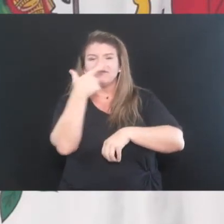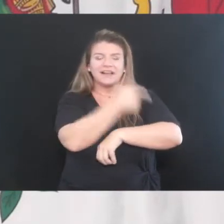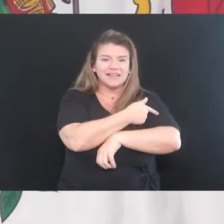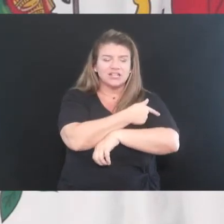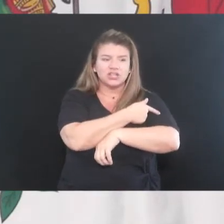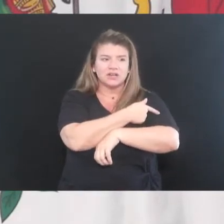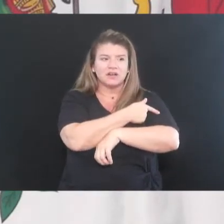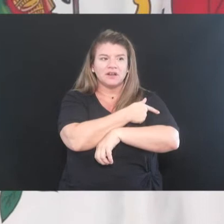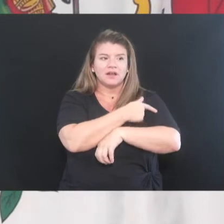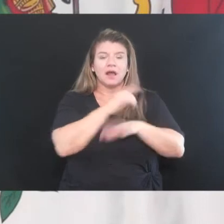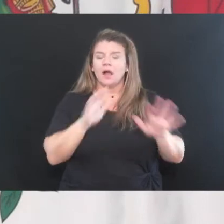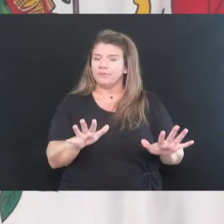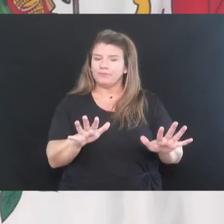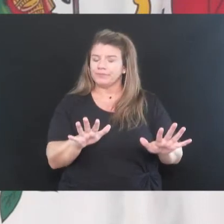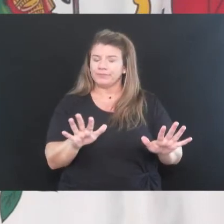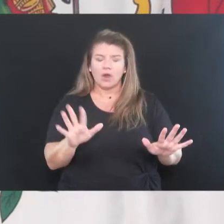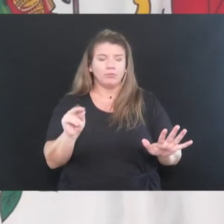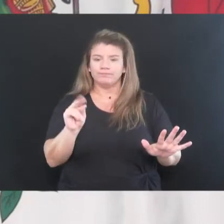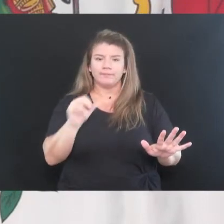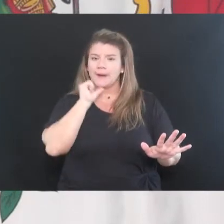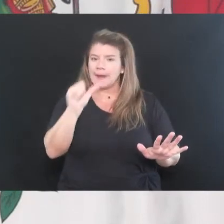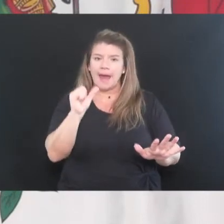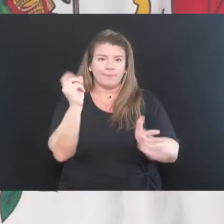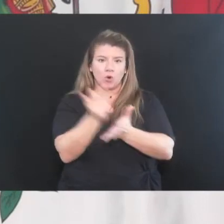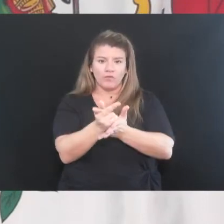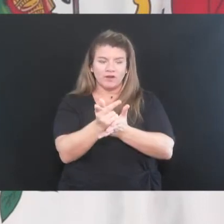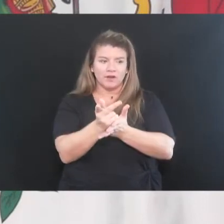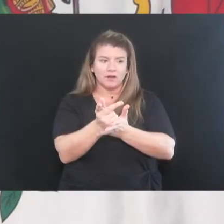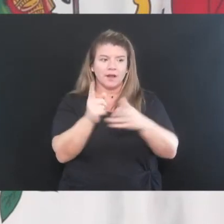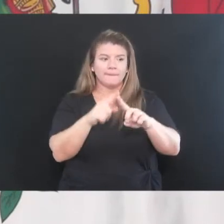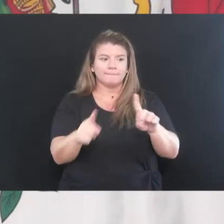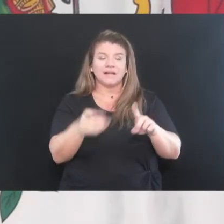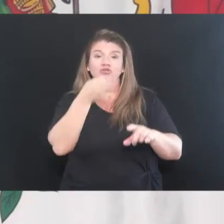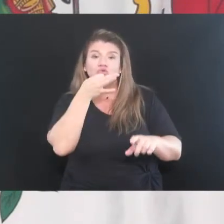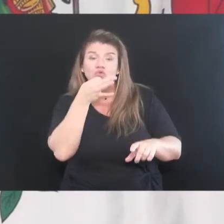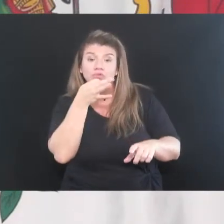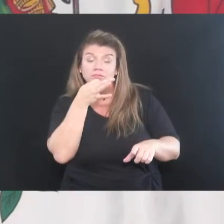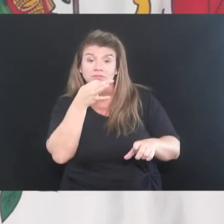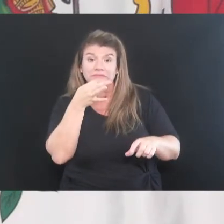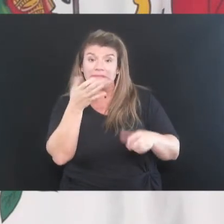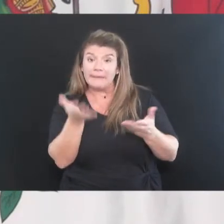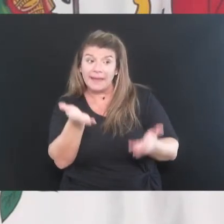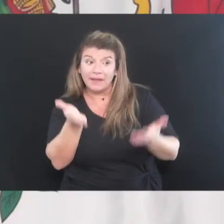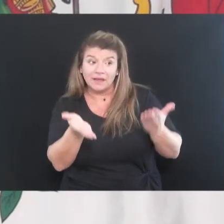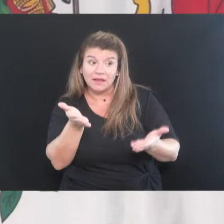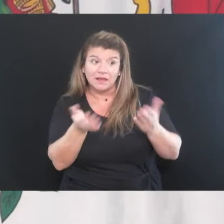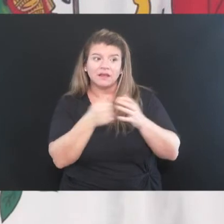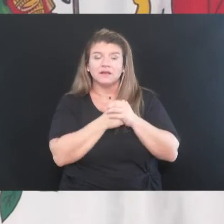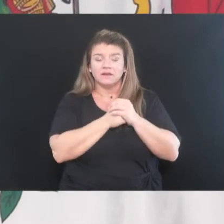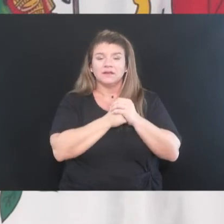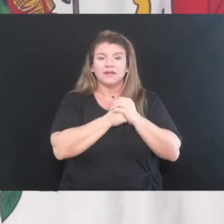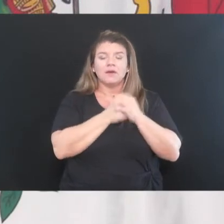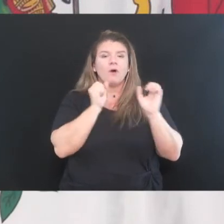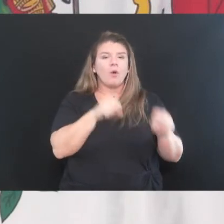know, I'm told now that they're not approved yet, but they're right on the verge of getting that approval, and what we